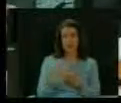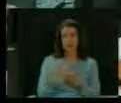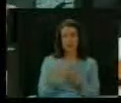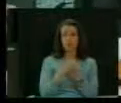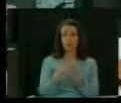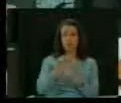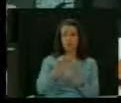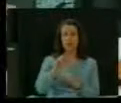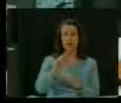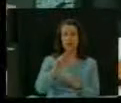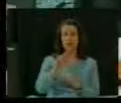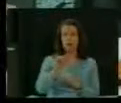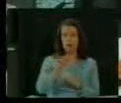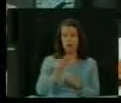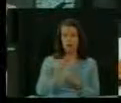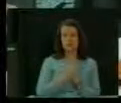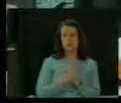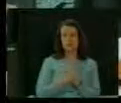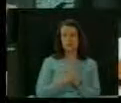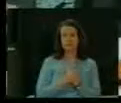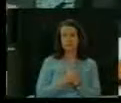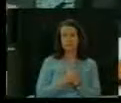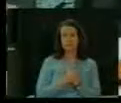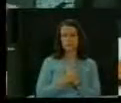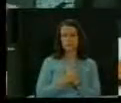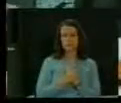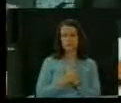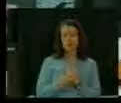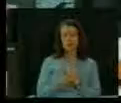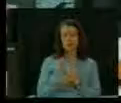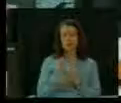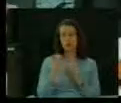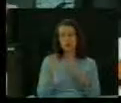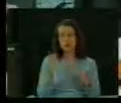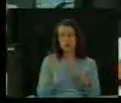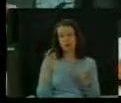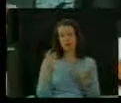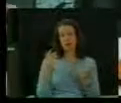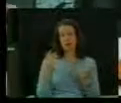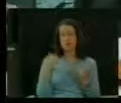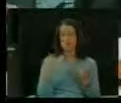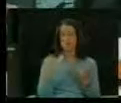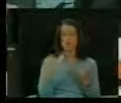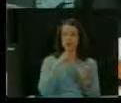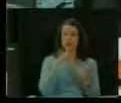Walls, and have assisted him with the audit.